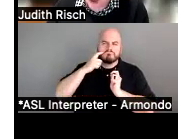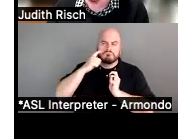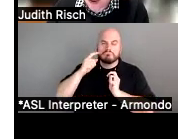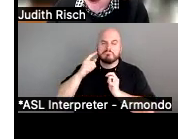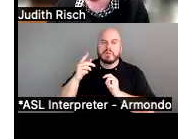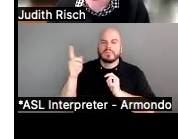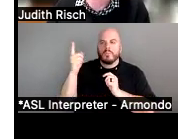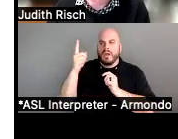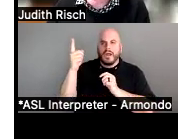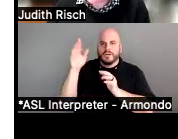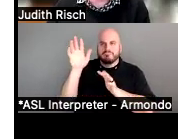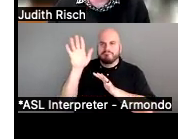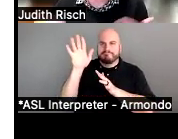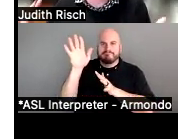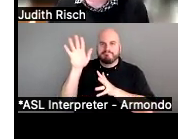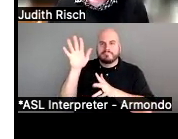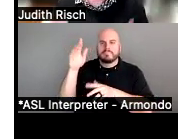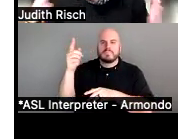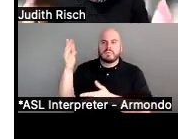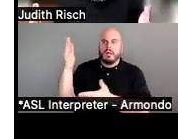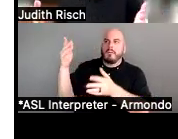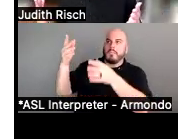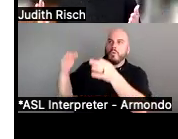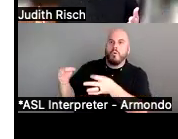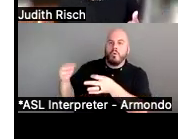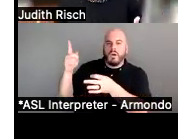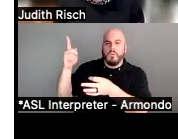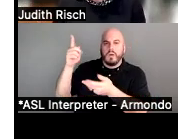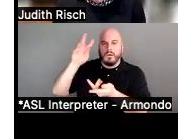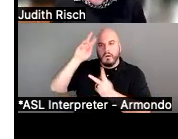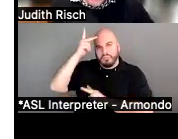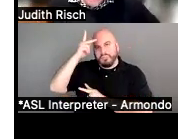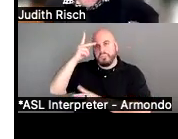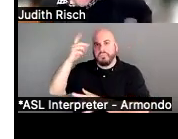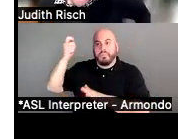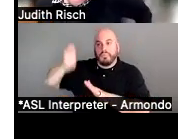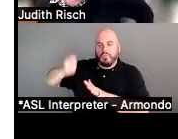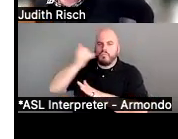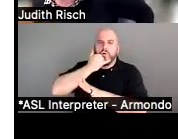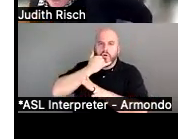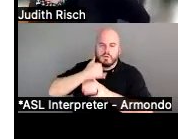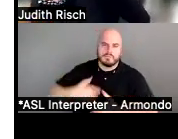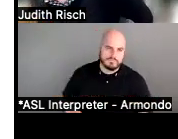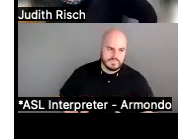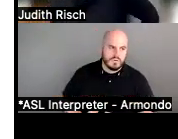the way, some court is going to get this wrong. So